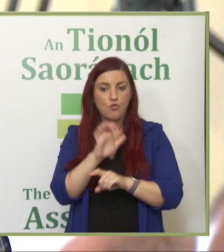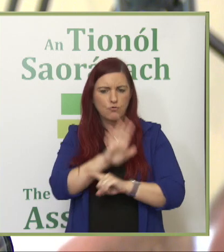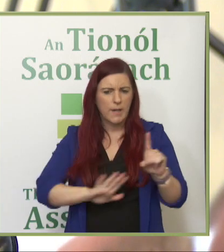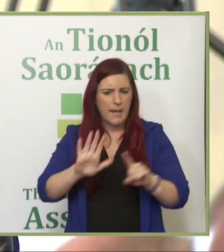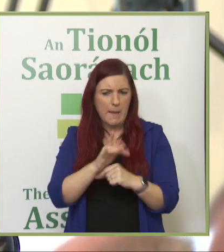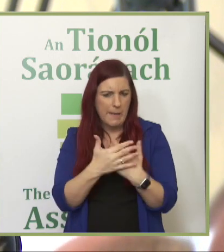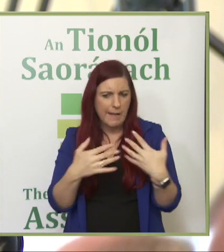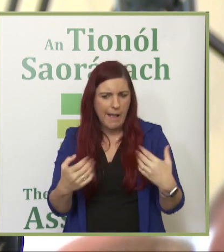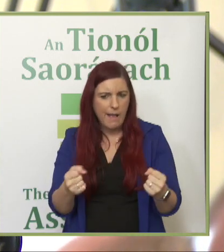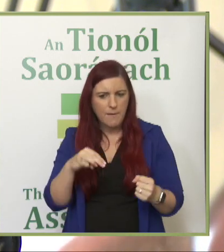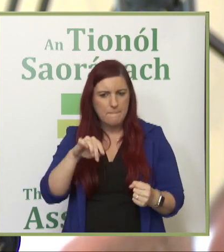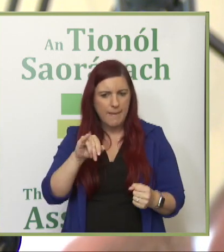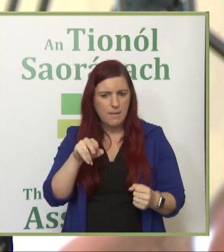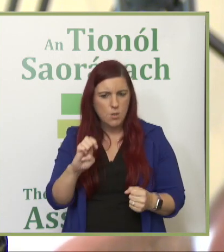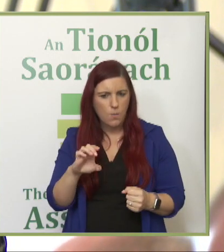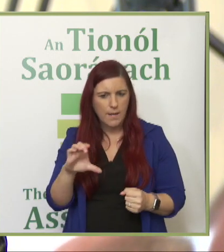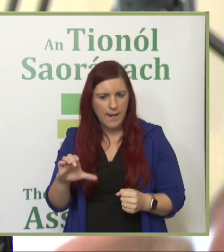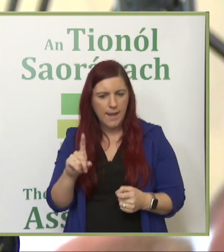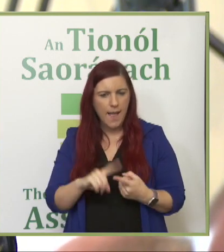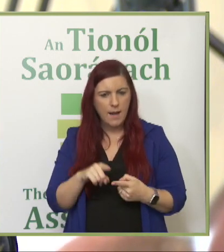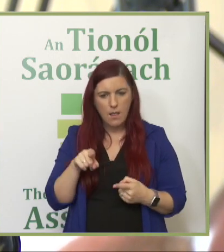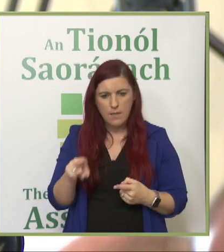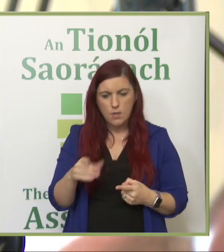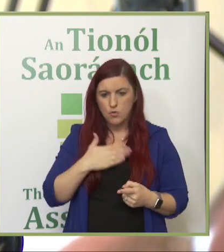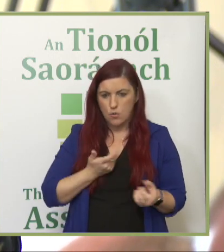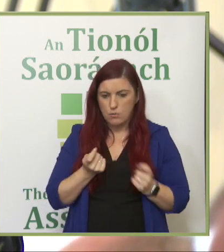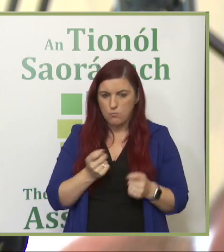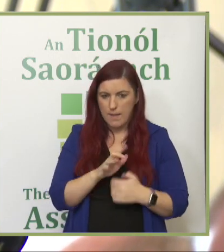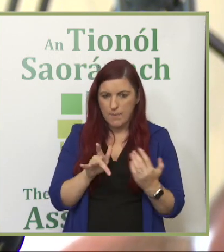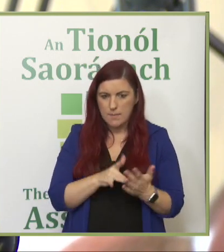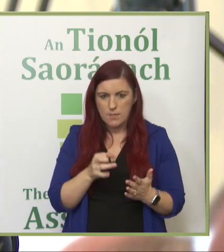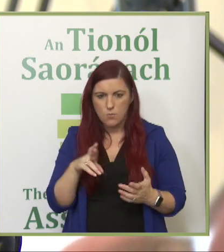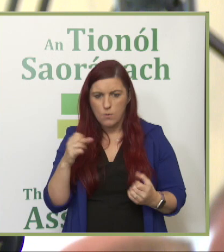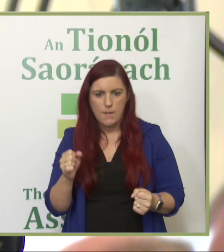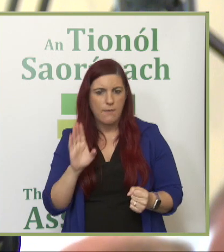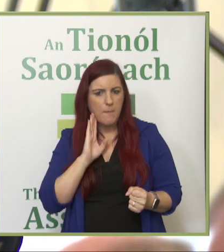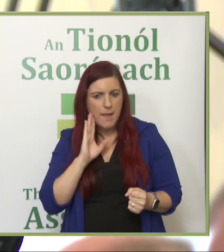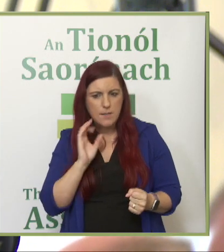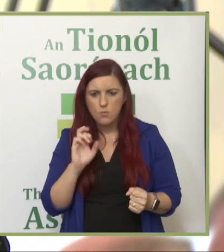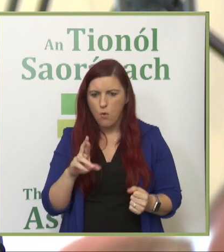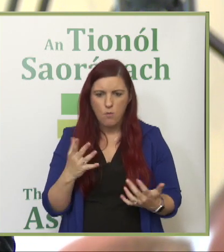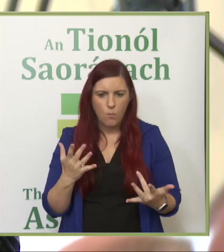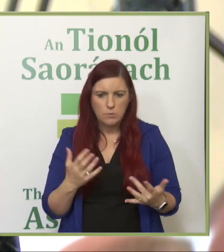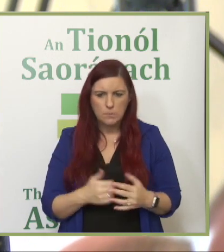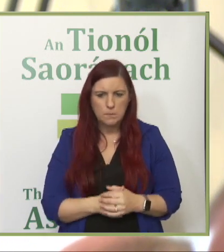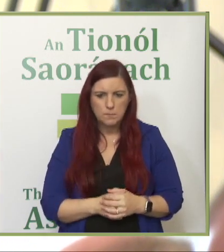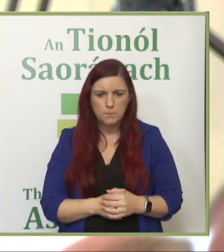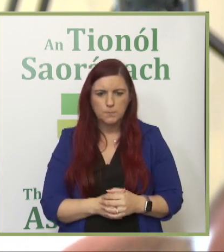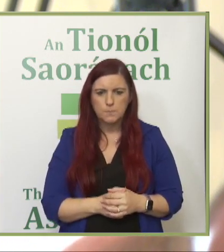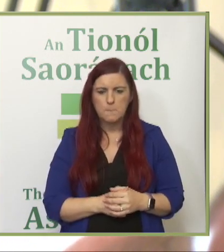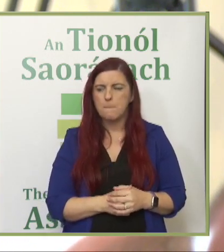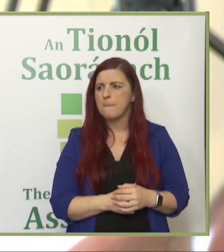And also, these facilities, is it just a treatment center, or do they have beds and inpatient care or things like that? Thank you.